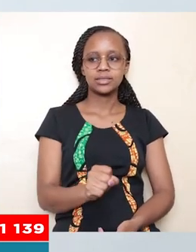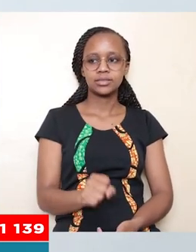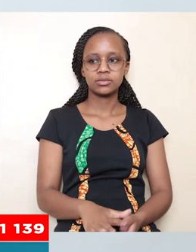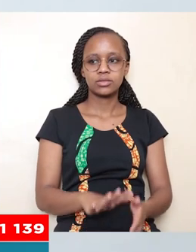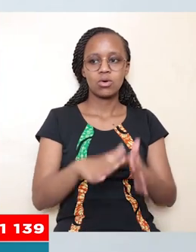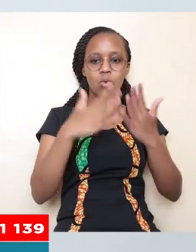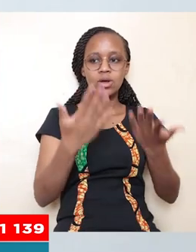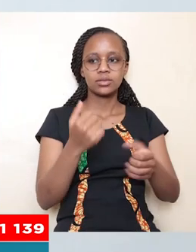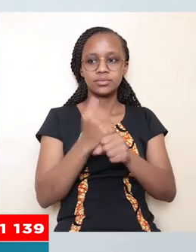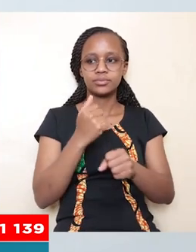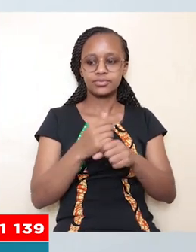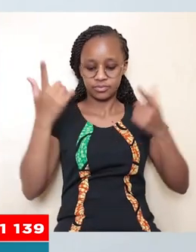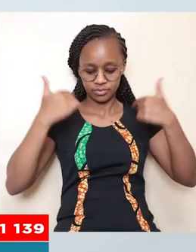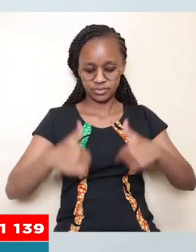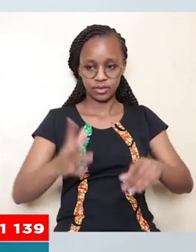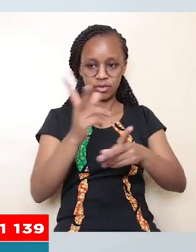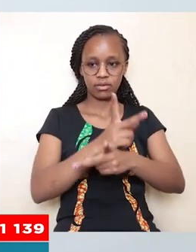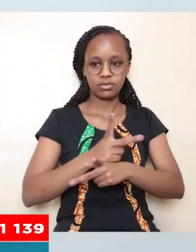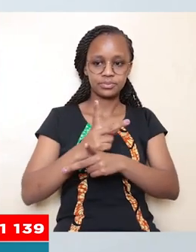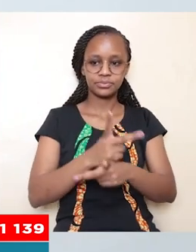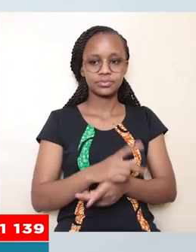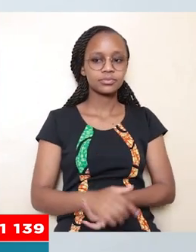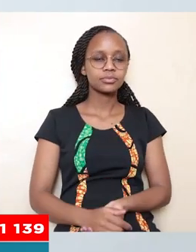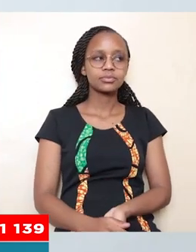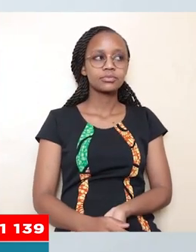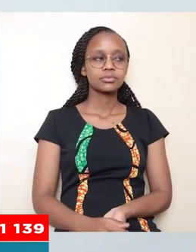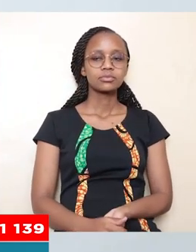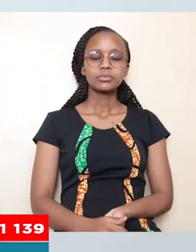That is what constitutes physical protection.